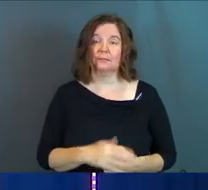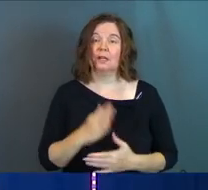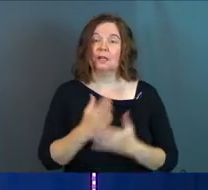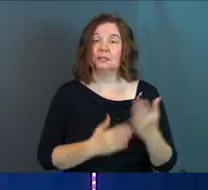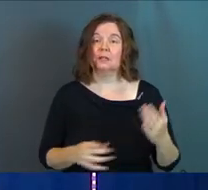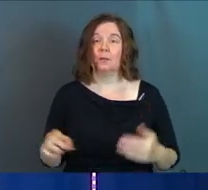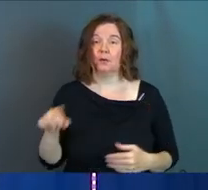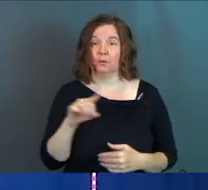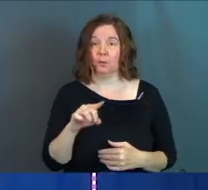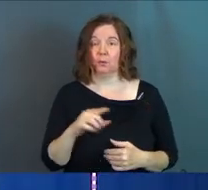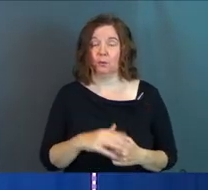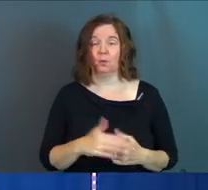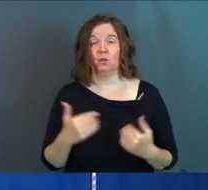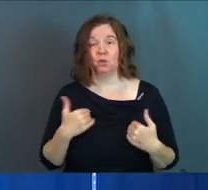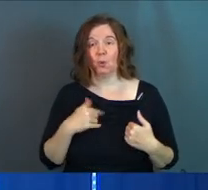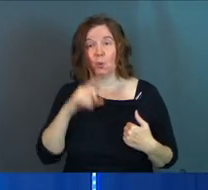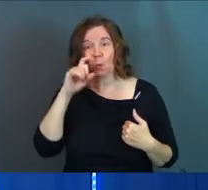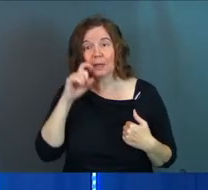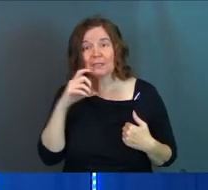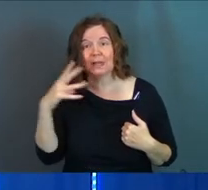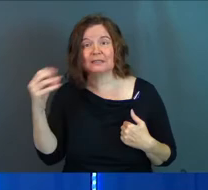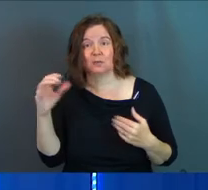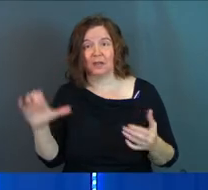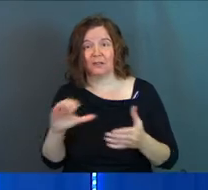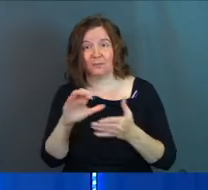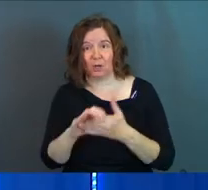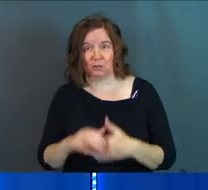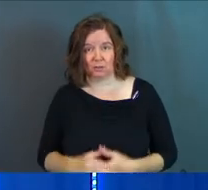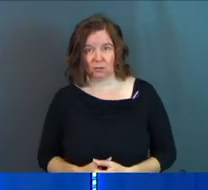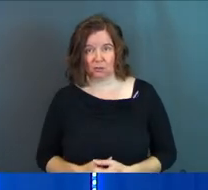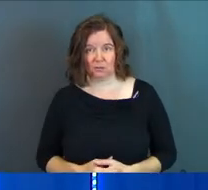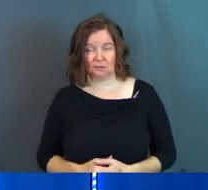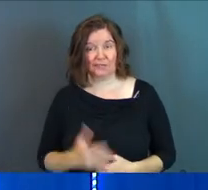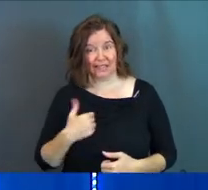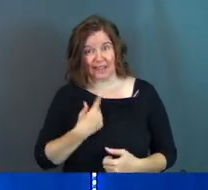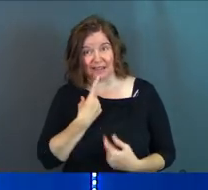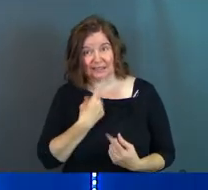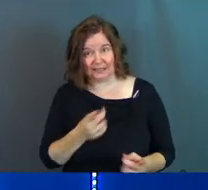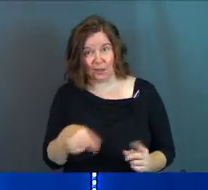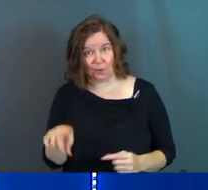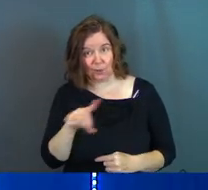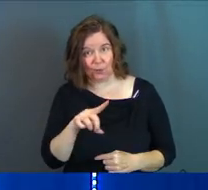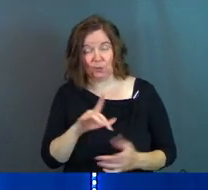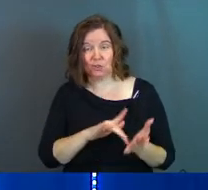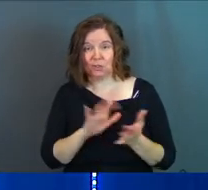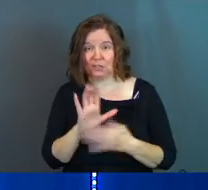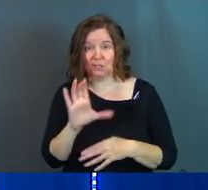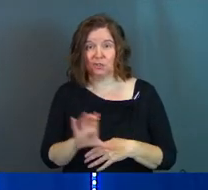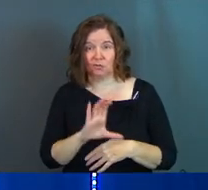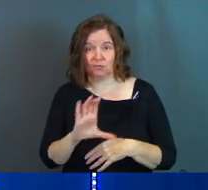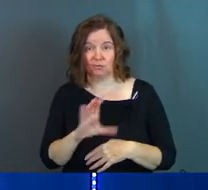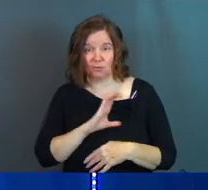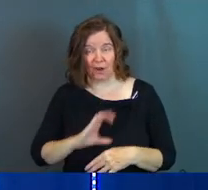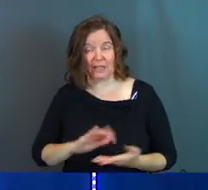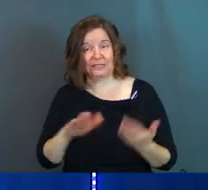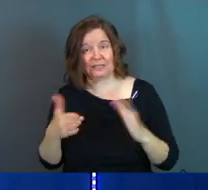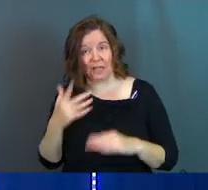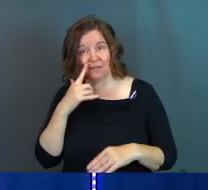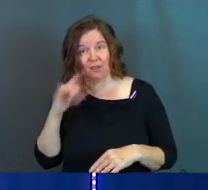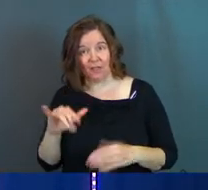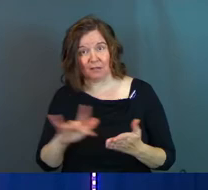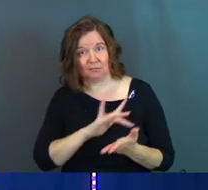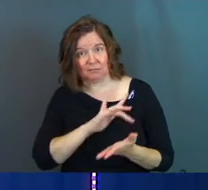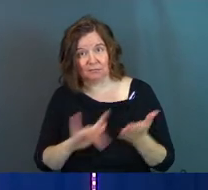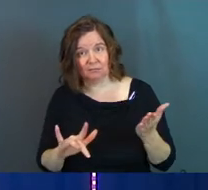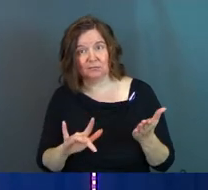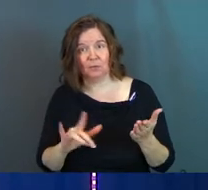Some of you guys, you had sex outside of marriage. Can I just tell you, Jesus Christ died for that